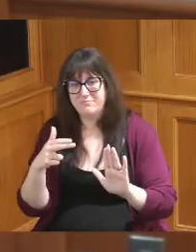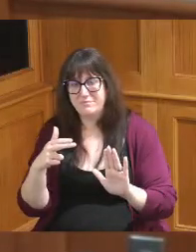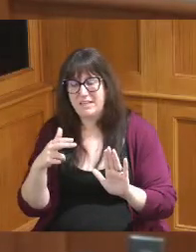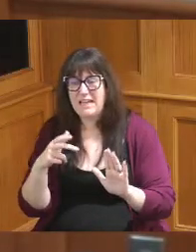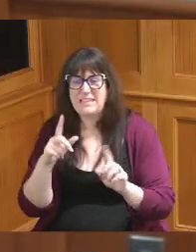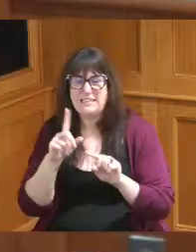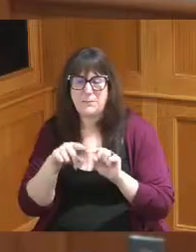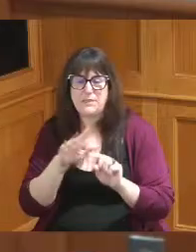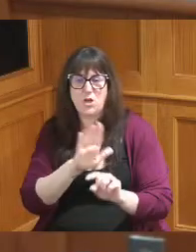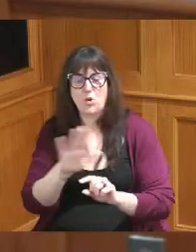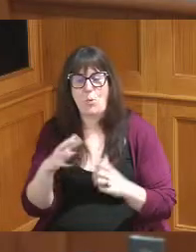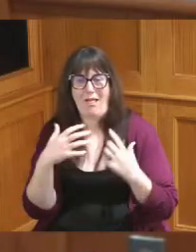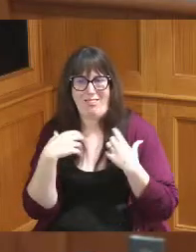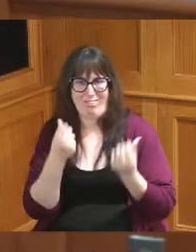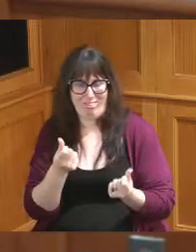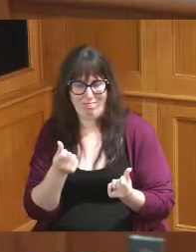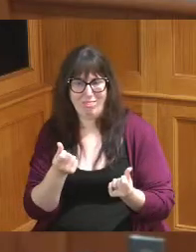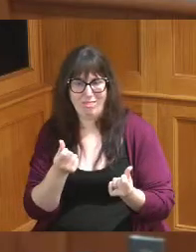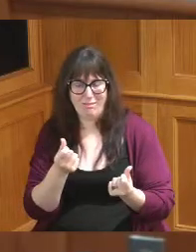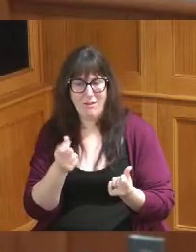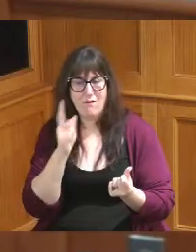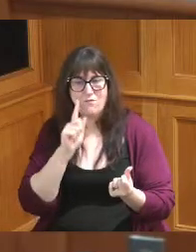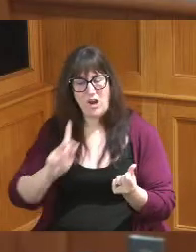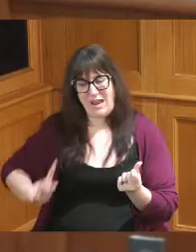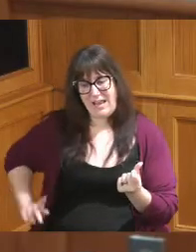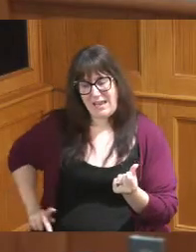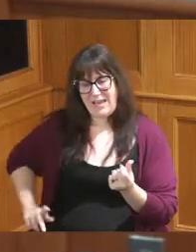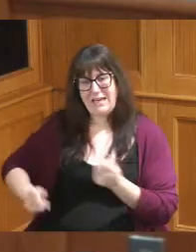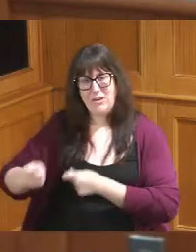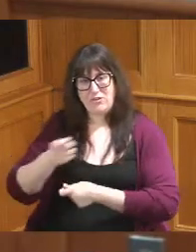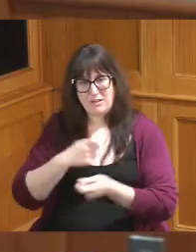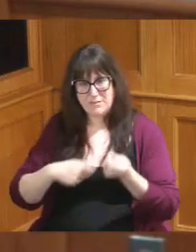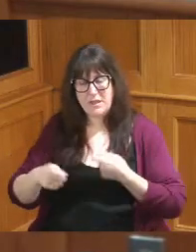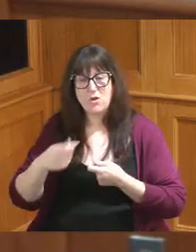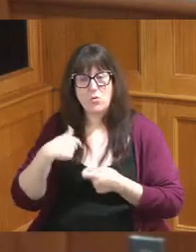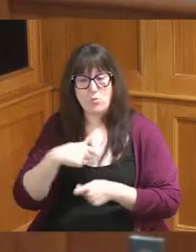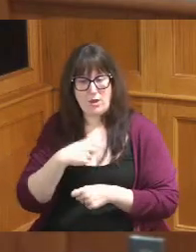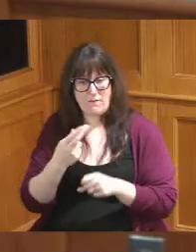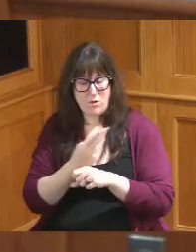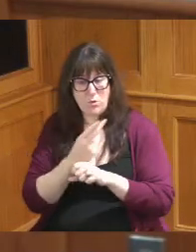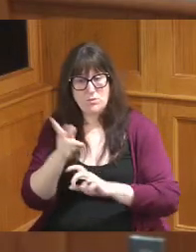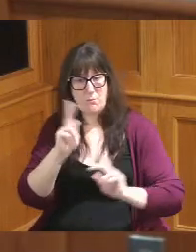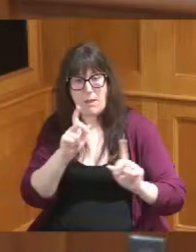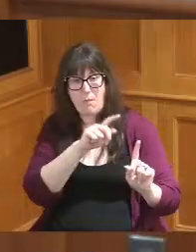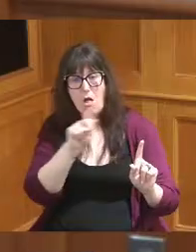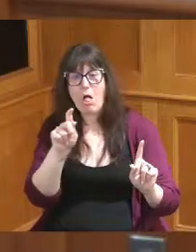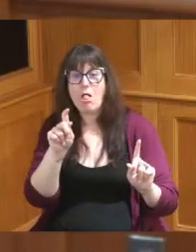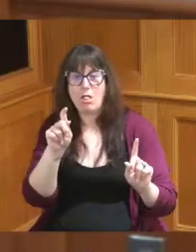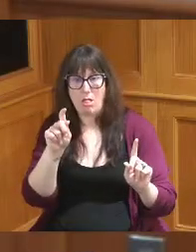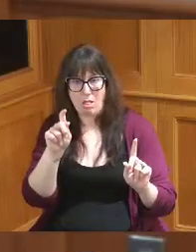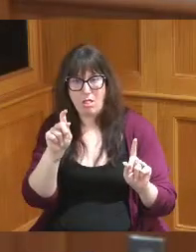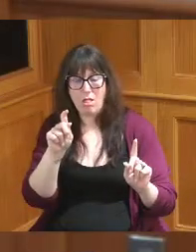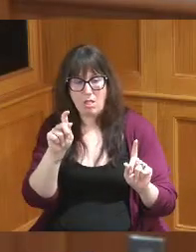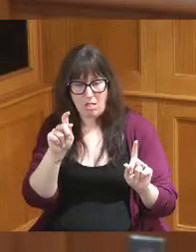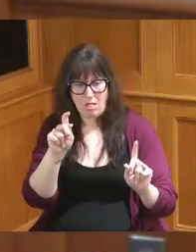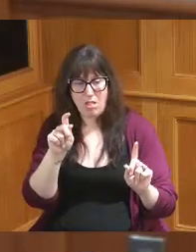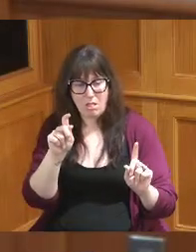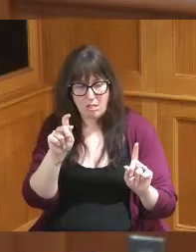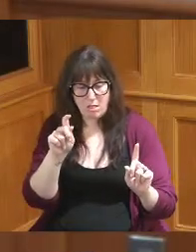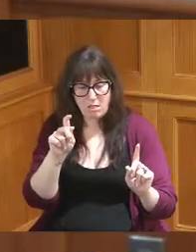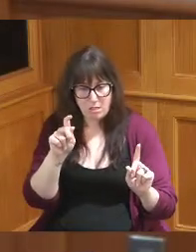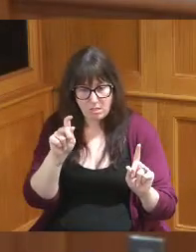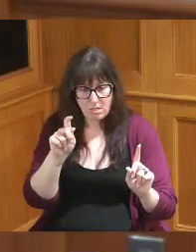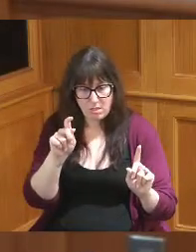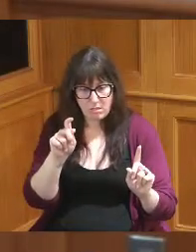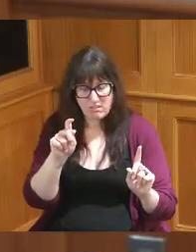individual. And for kidney transplant or kidney donation, we have used people who have, we have taken kidneys from people who have